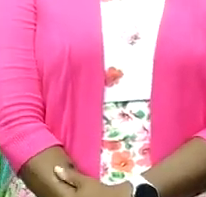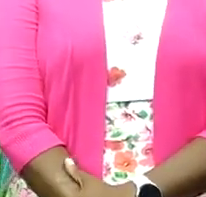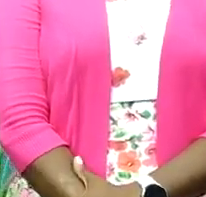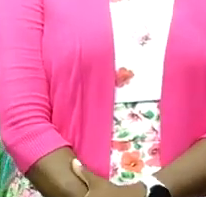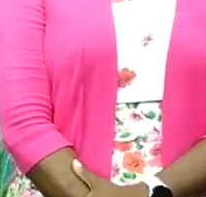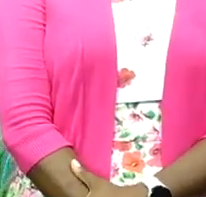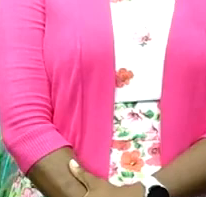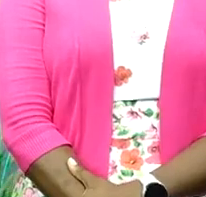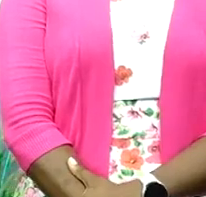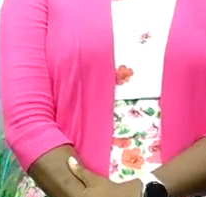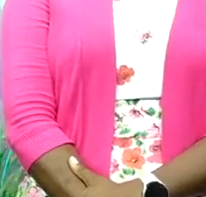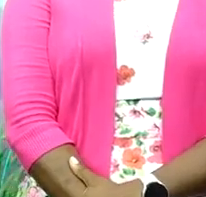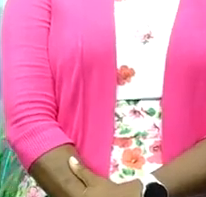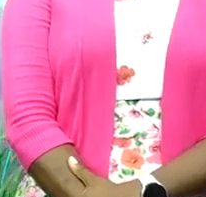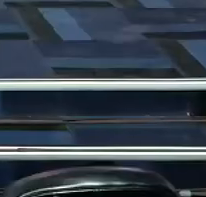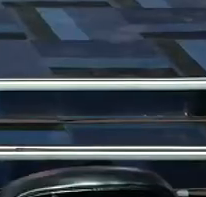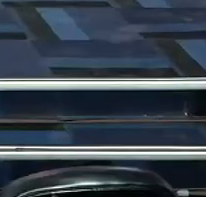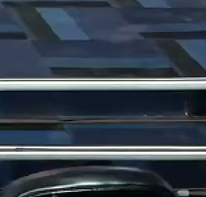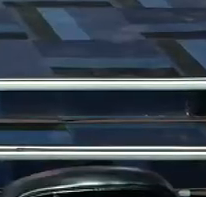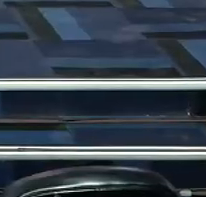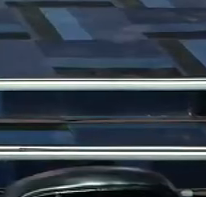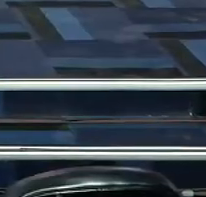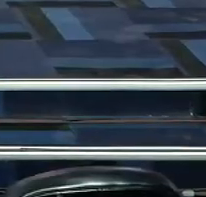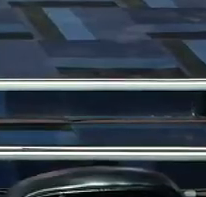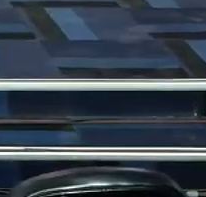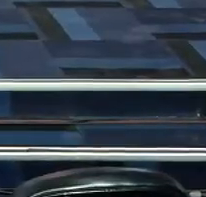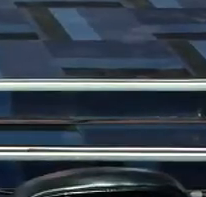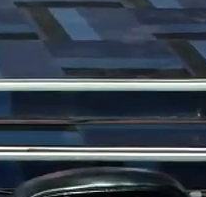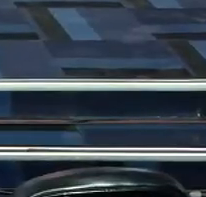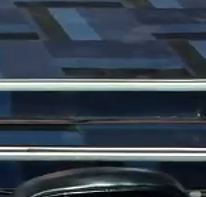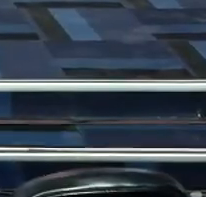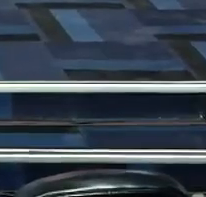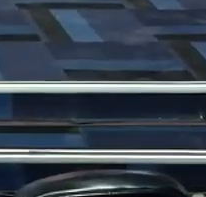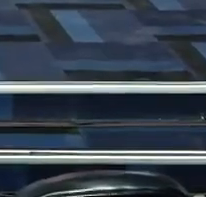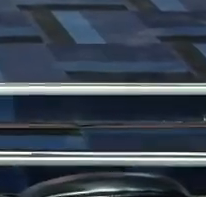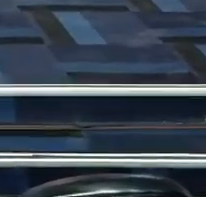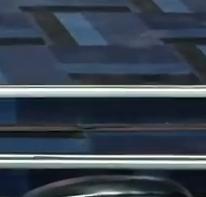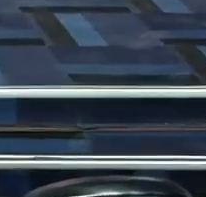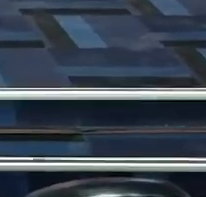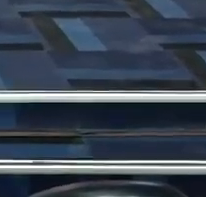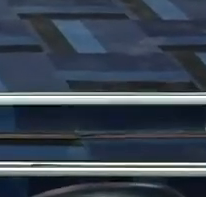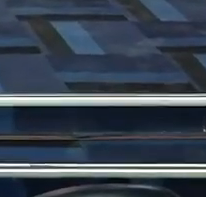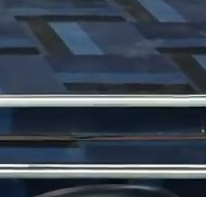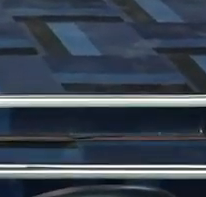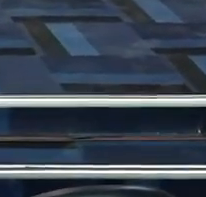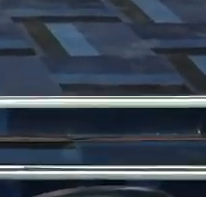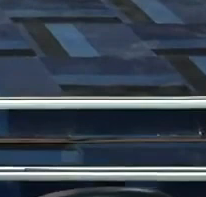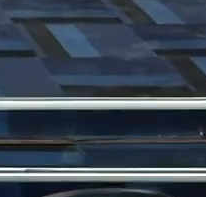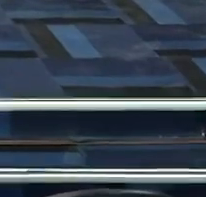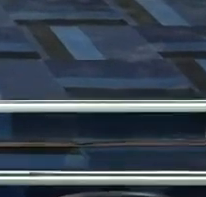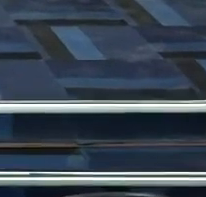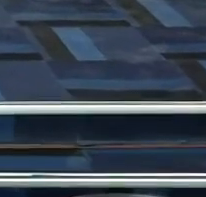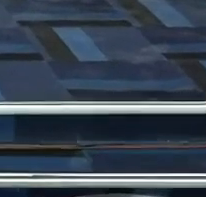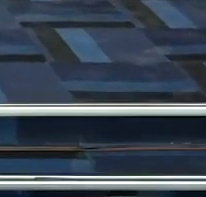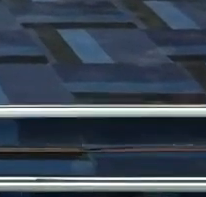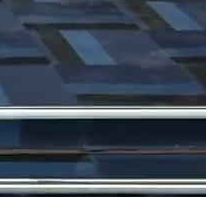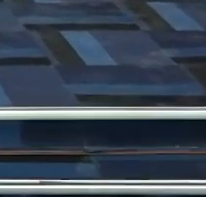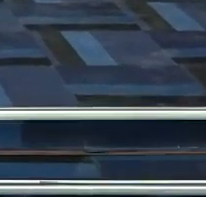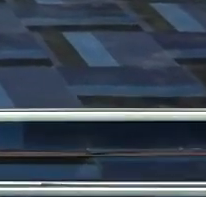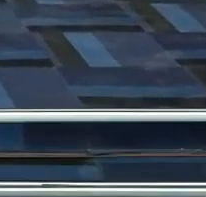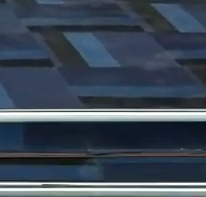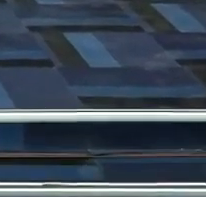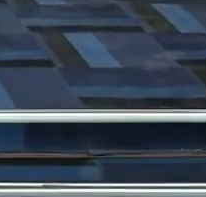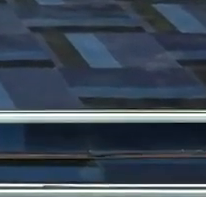thing. Marriage is beautiful. The following young people are ready to settle down